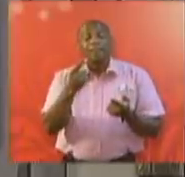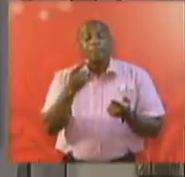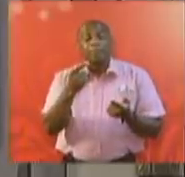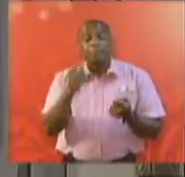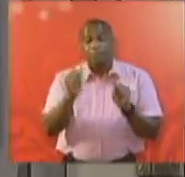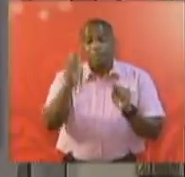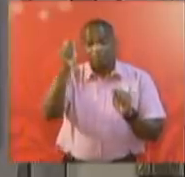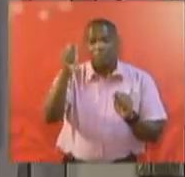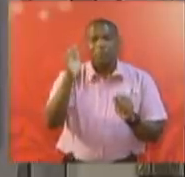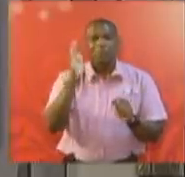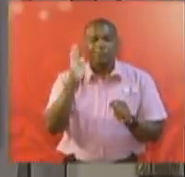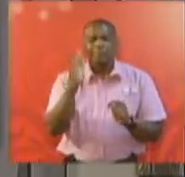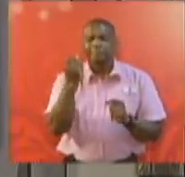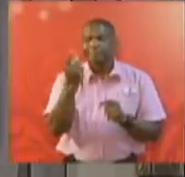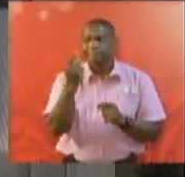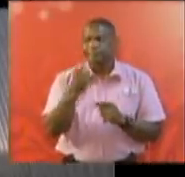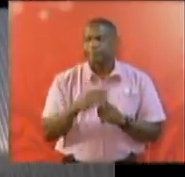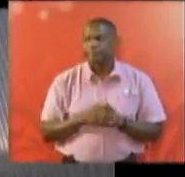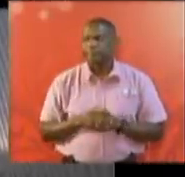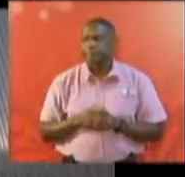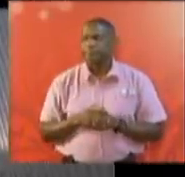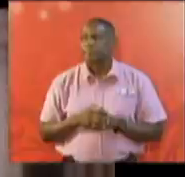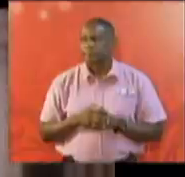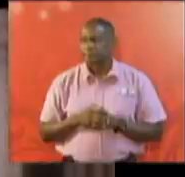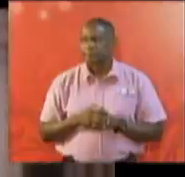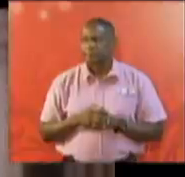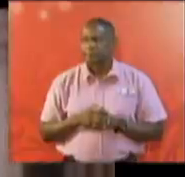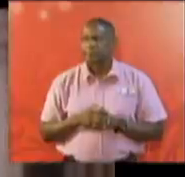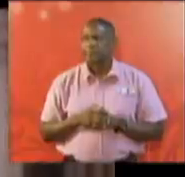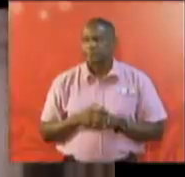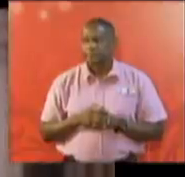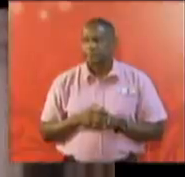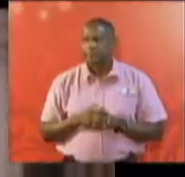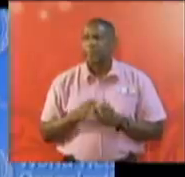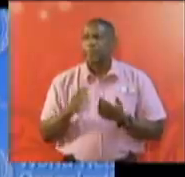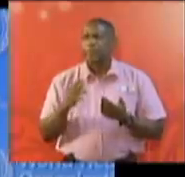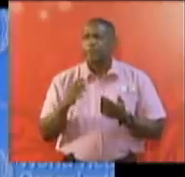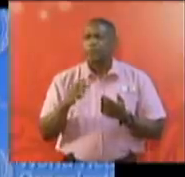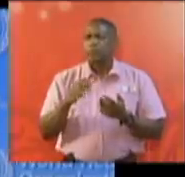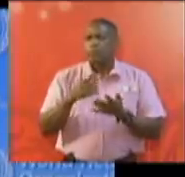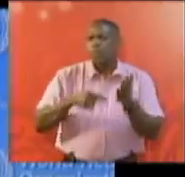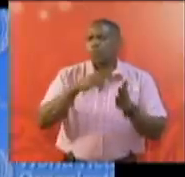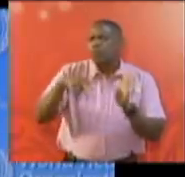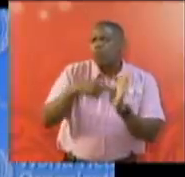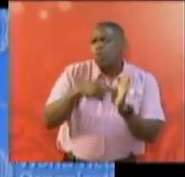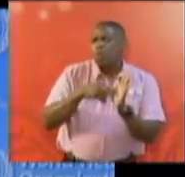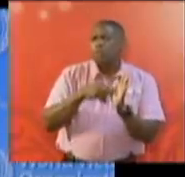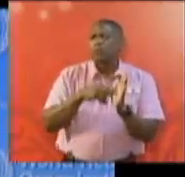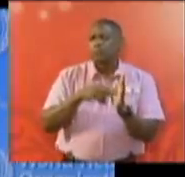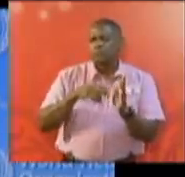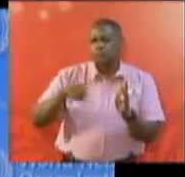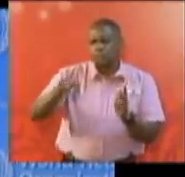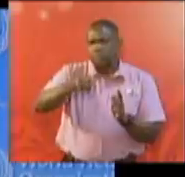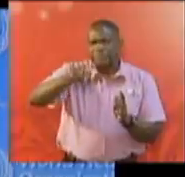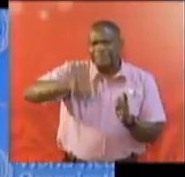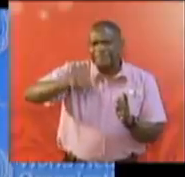afterwards we'll dissect it. Everyone on the planet needs to know what role they have to play and to be informed about what this